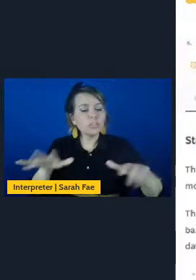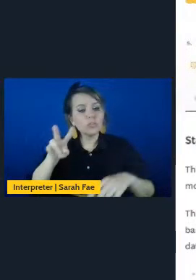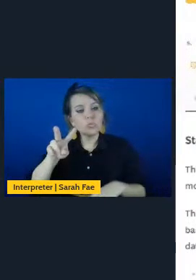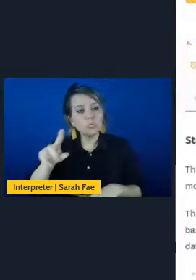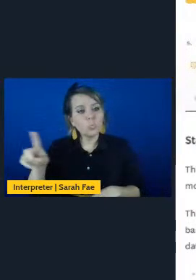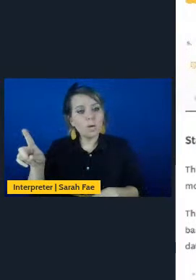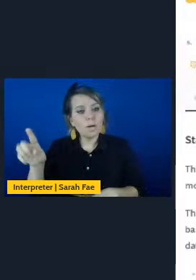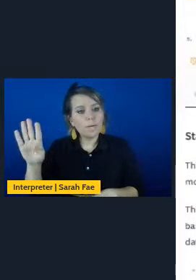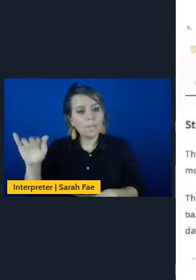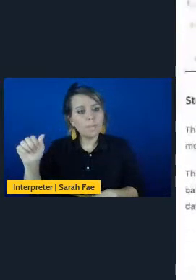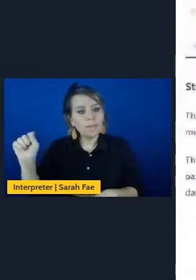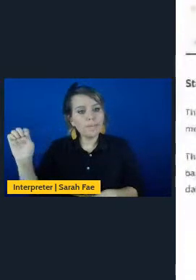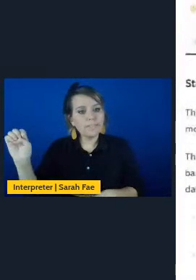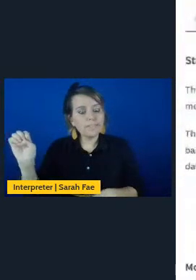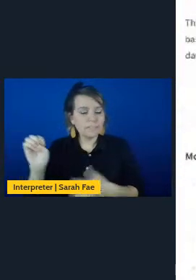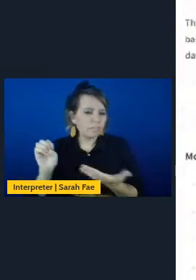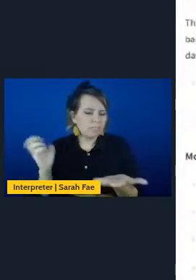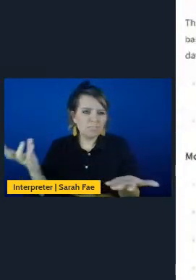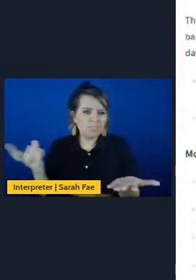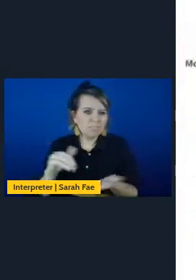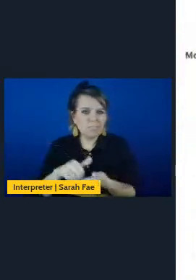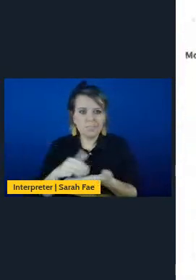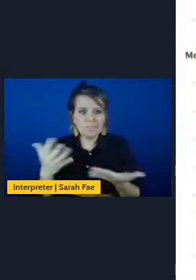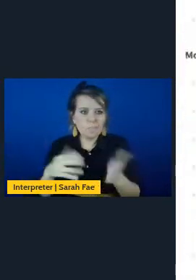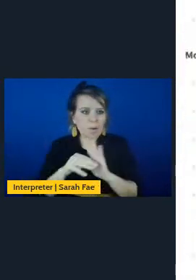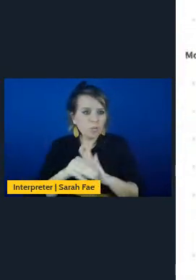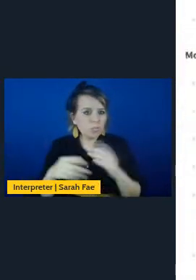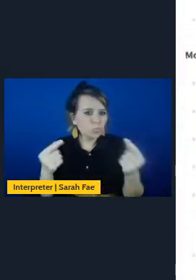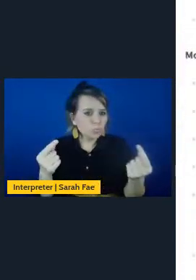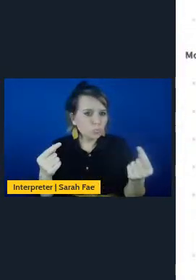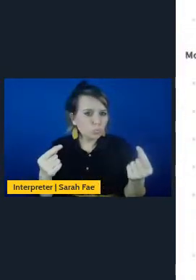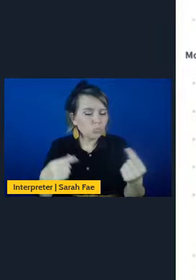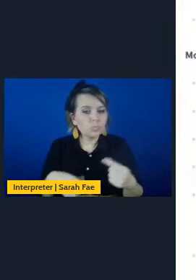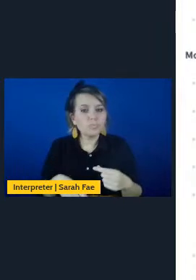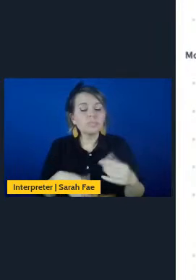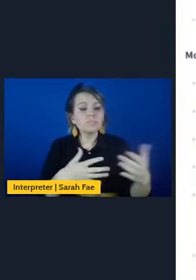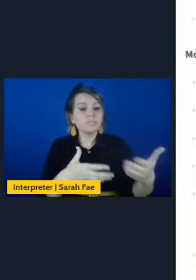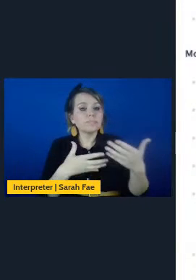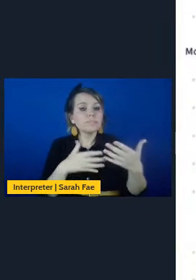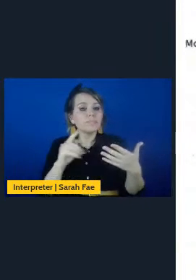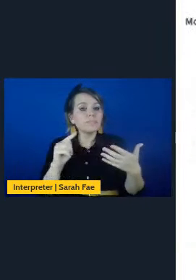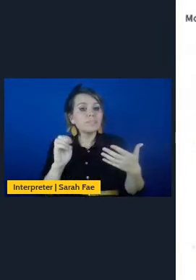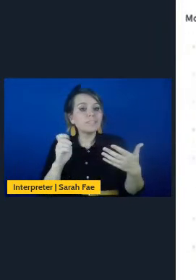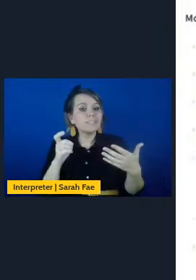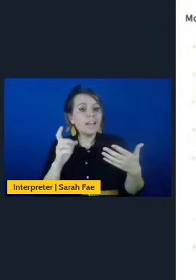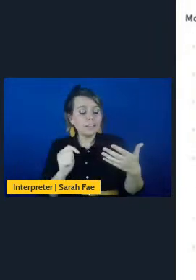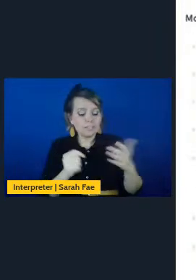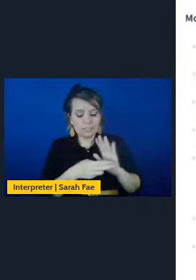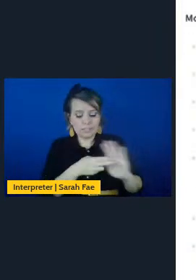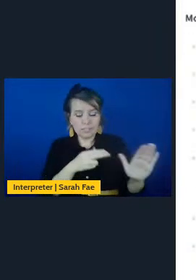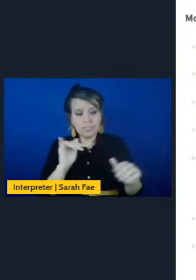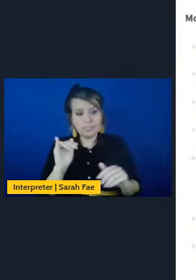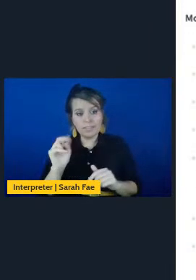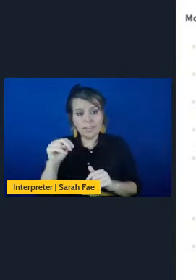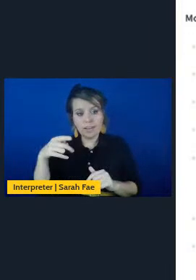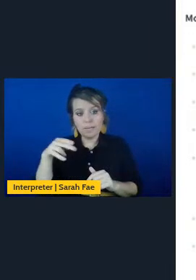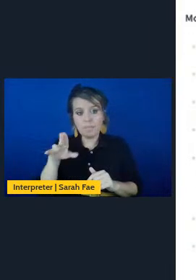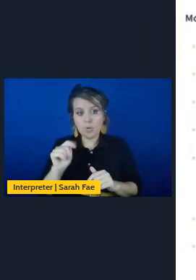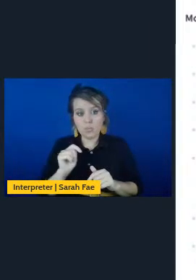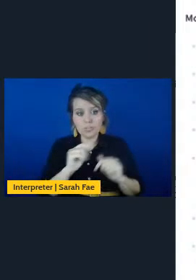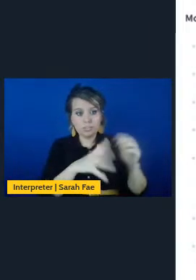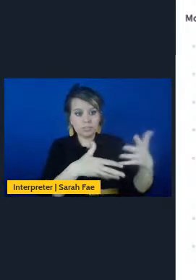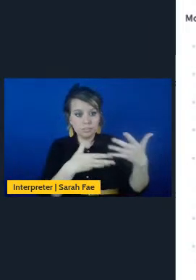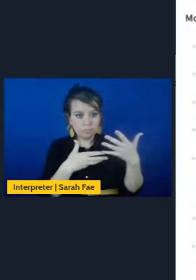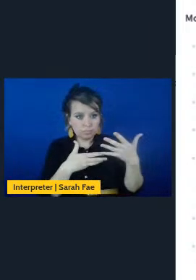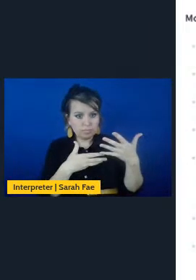base. Now, what this model actually does is it takes a text as an input and it